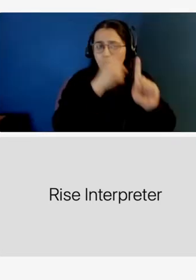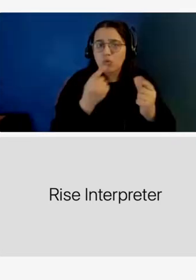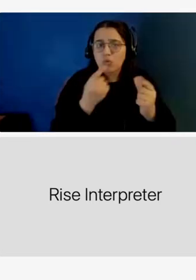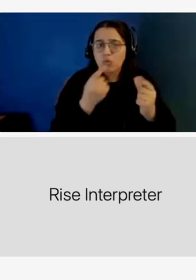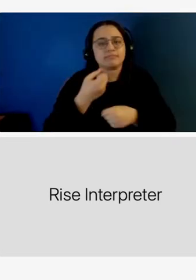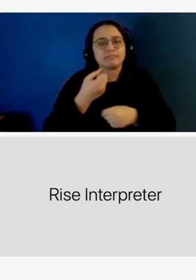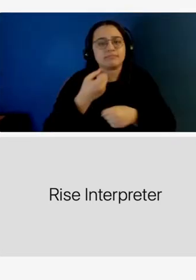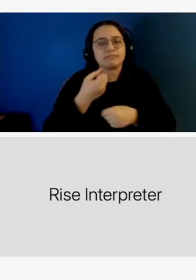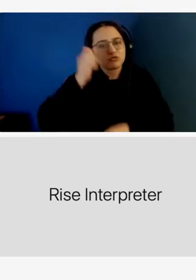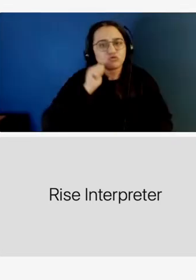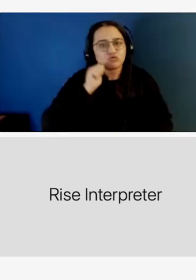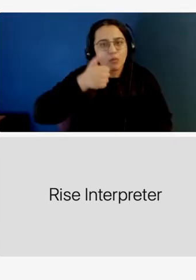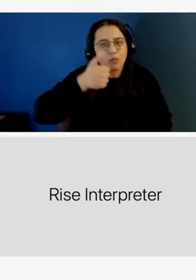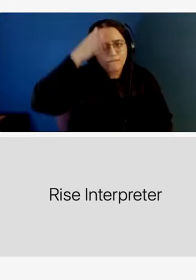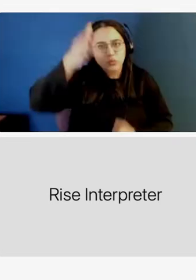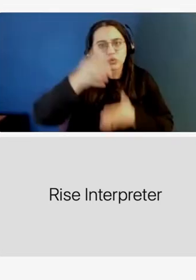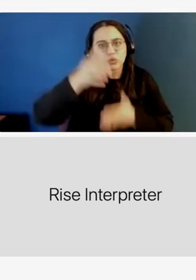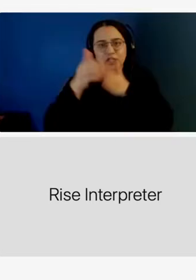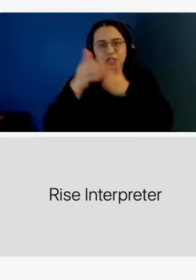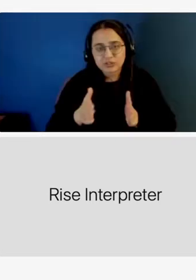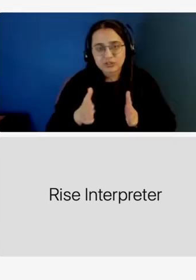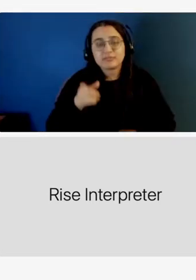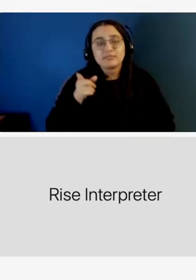is a product of Bloomington High School.